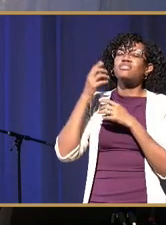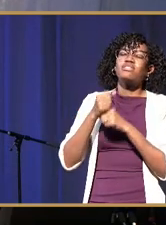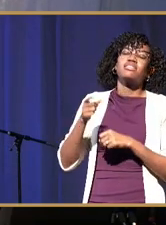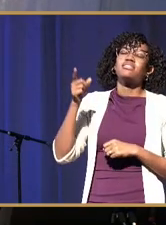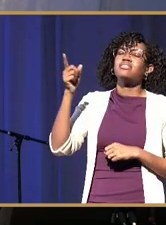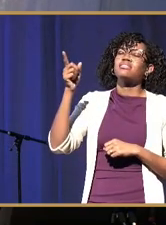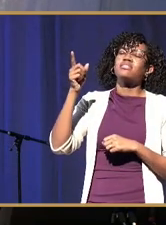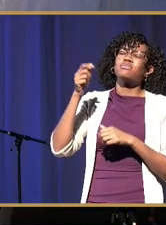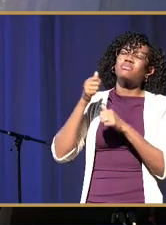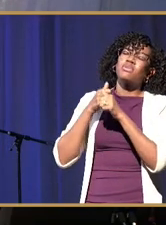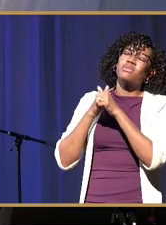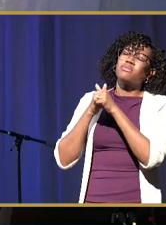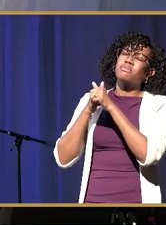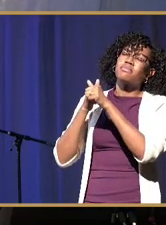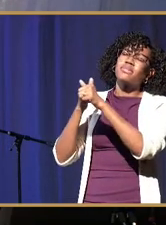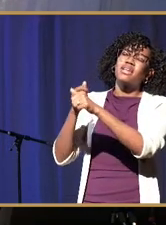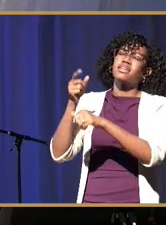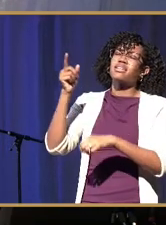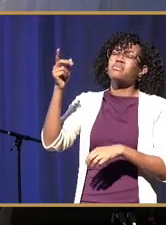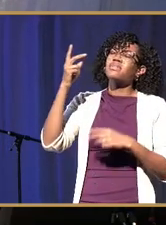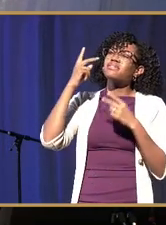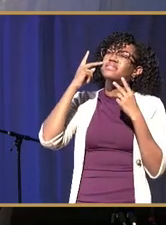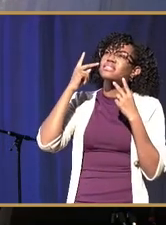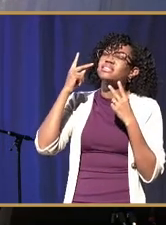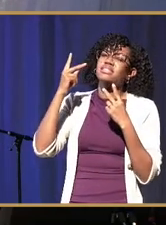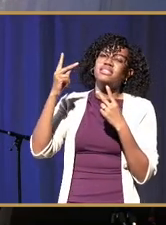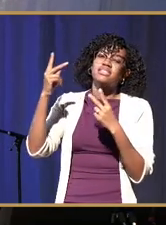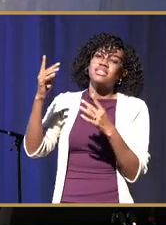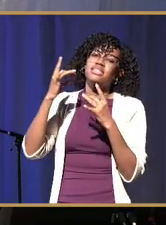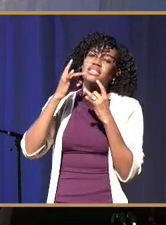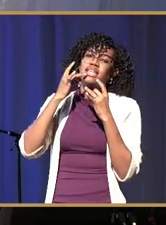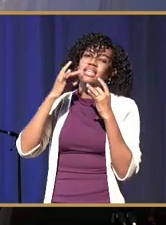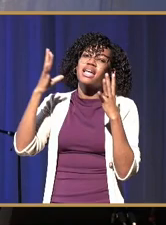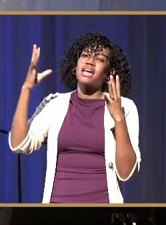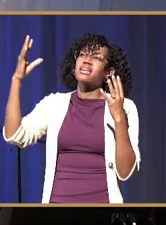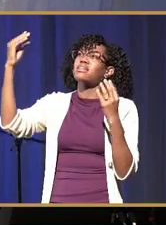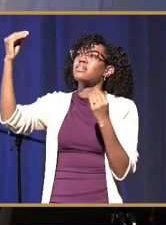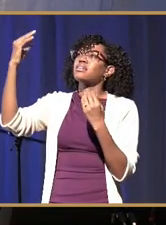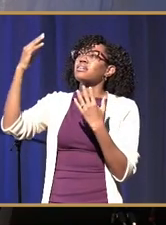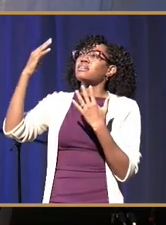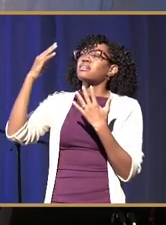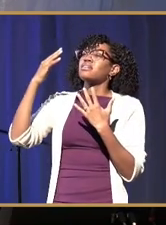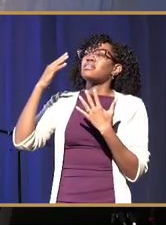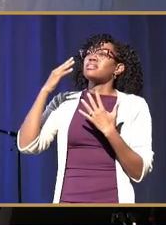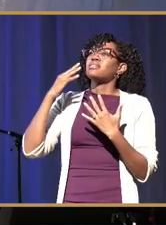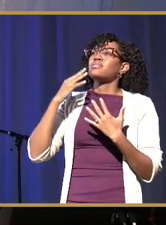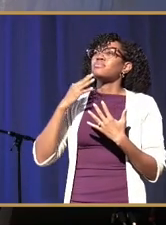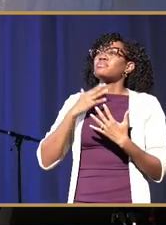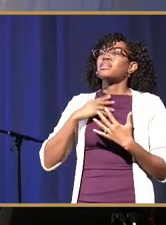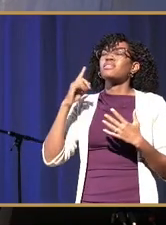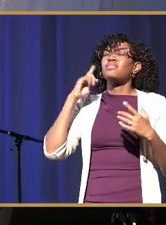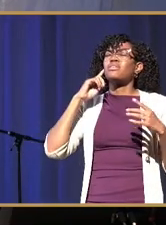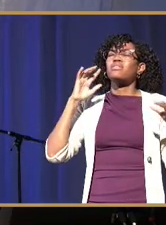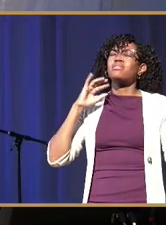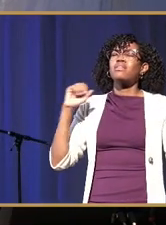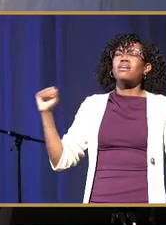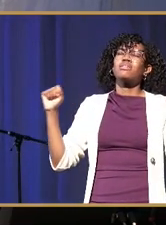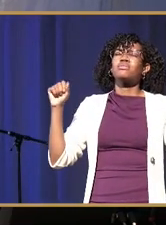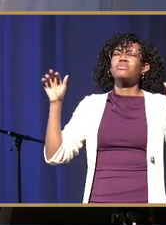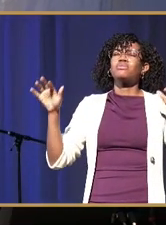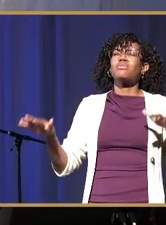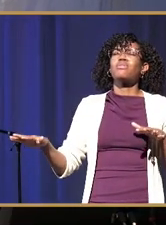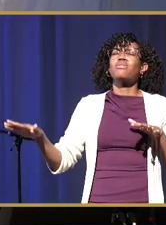and obey. I've seen lightning flashing, I've heard the thunder roll,